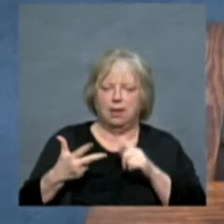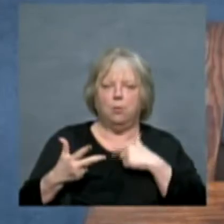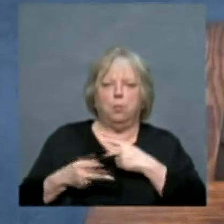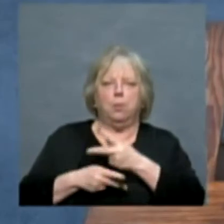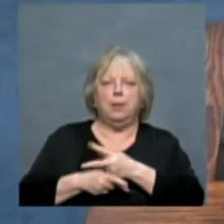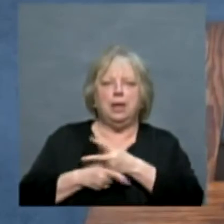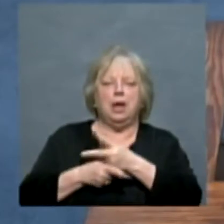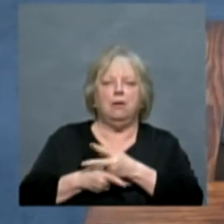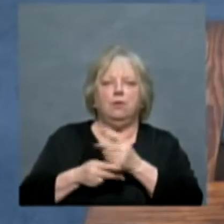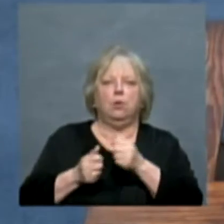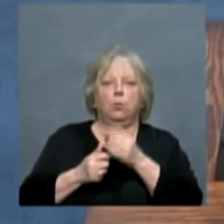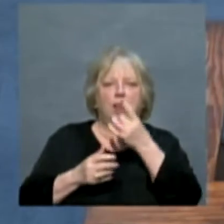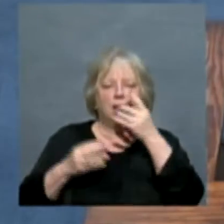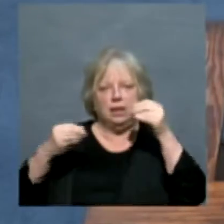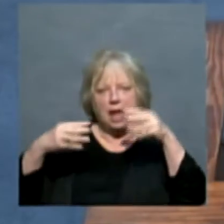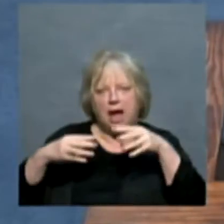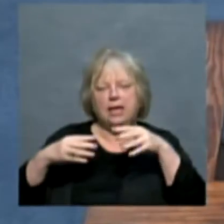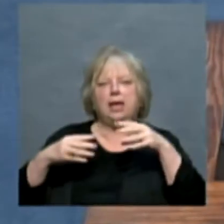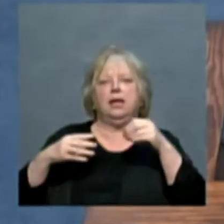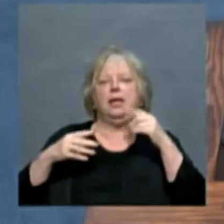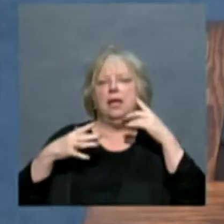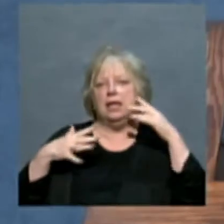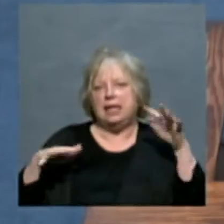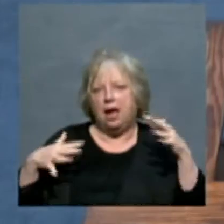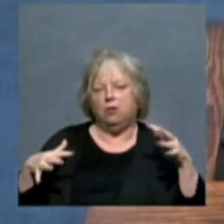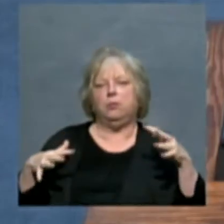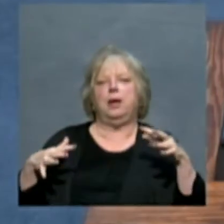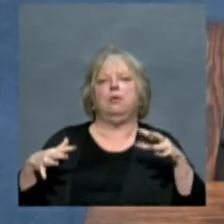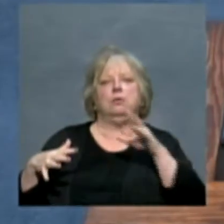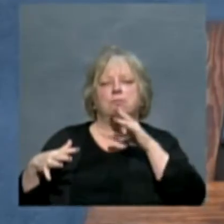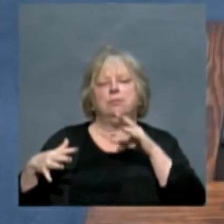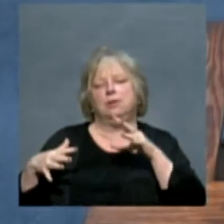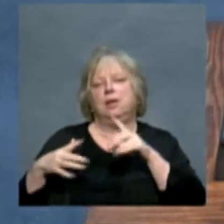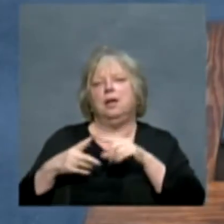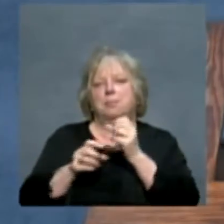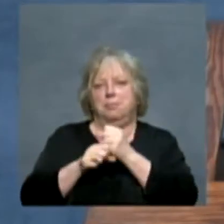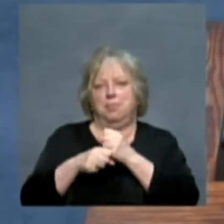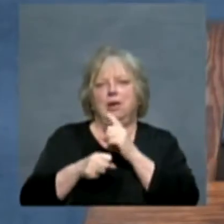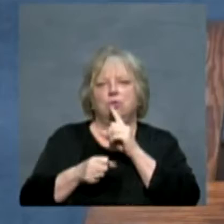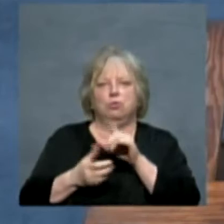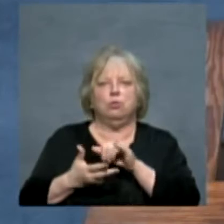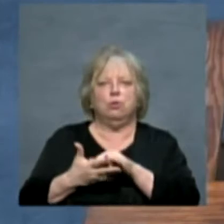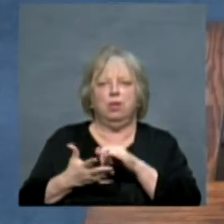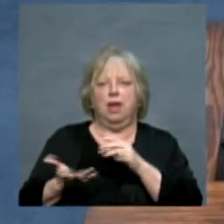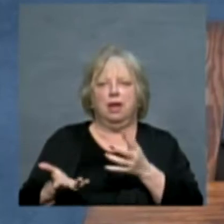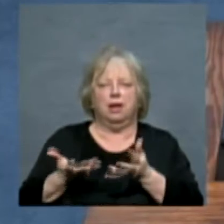with our lighting, speakers, and whatnot to make sure that we,